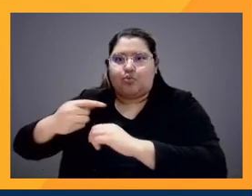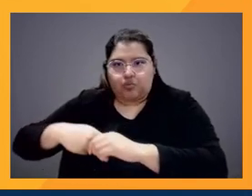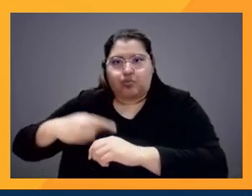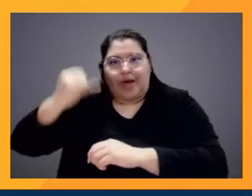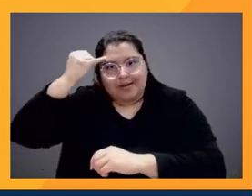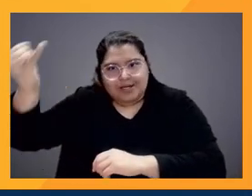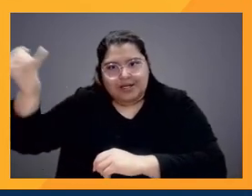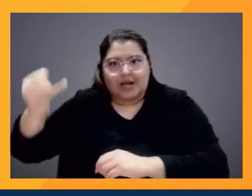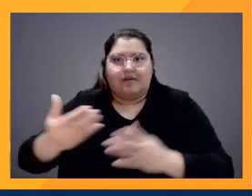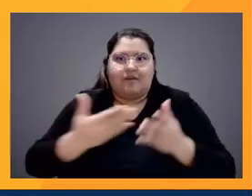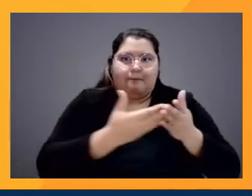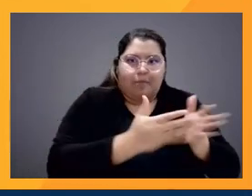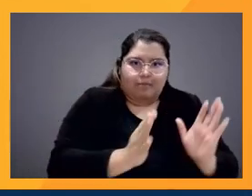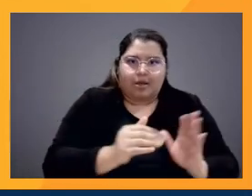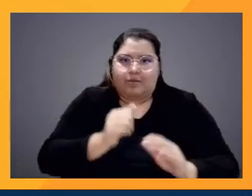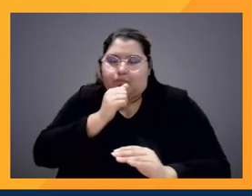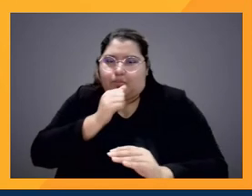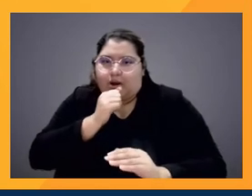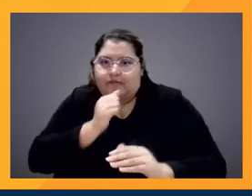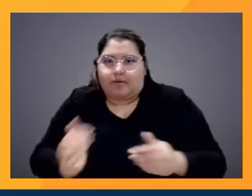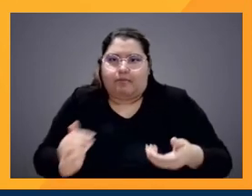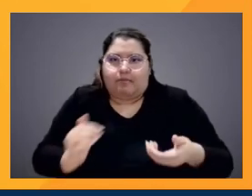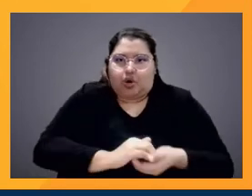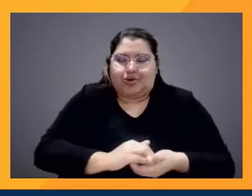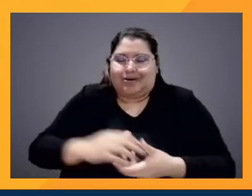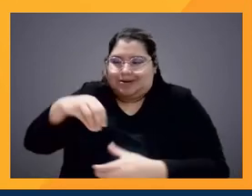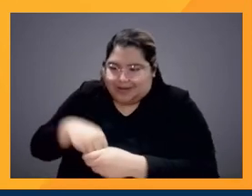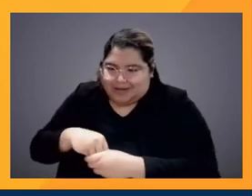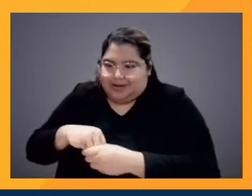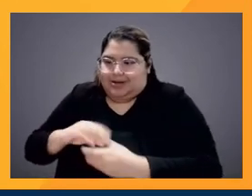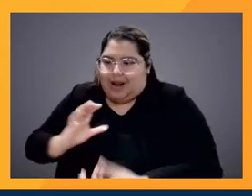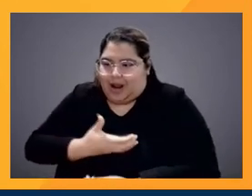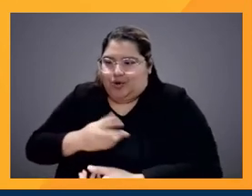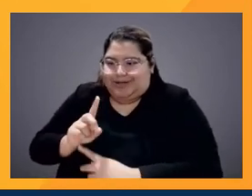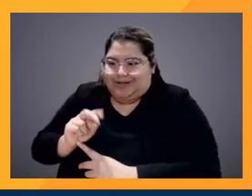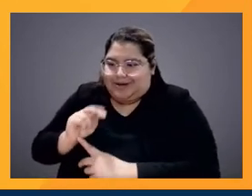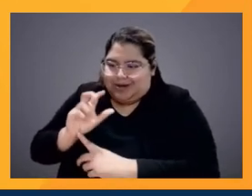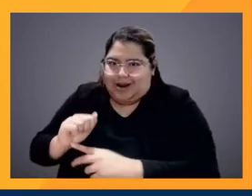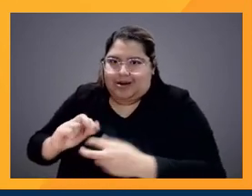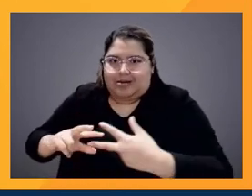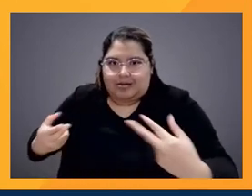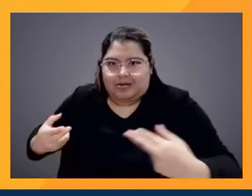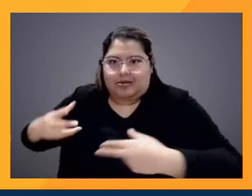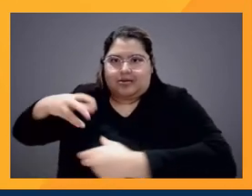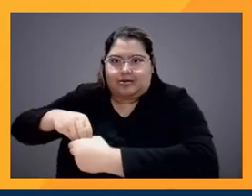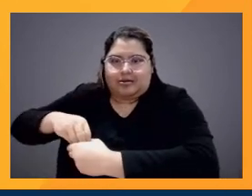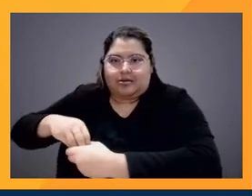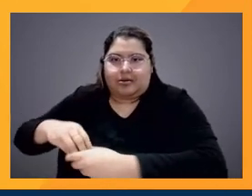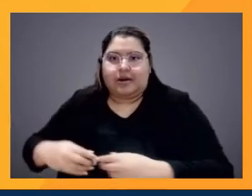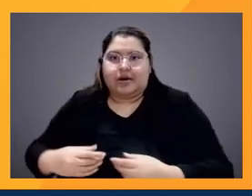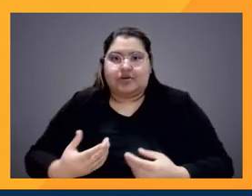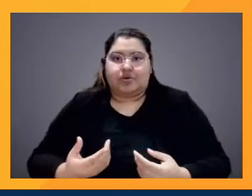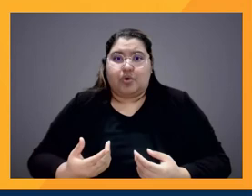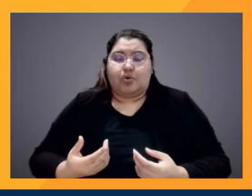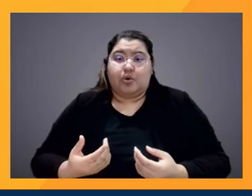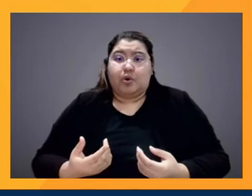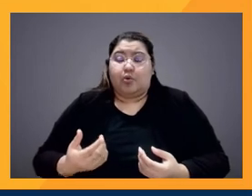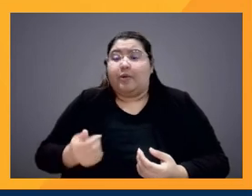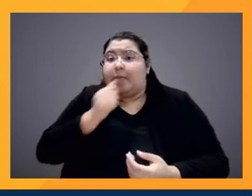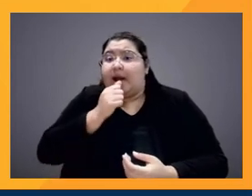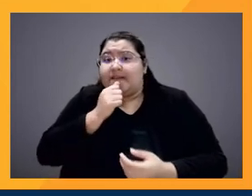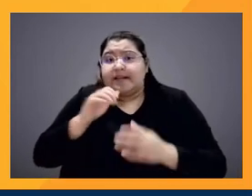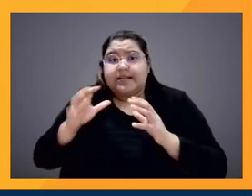so that we don't forget this moment, right? That we actually do things creative and innovative. That's I think what it's going to